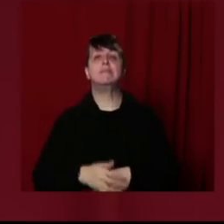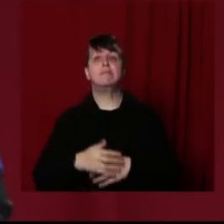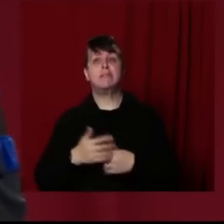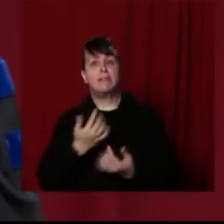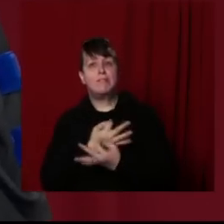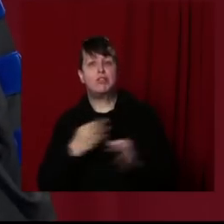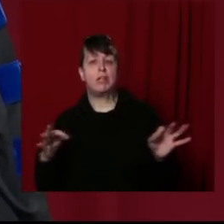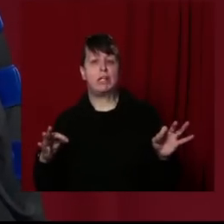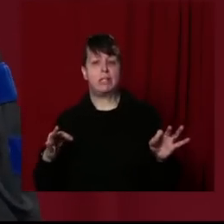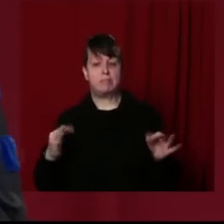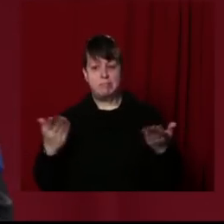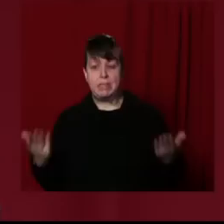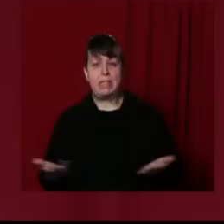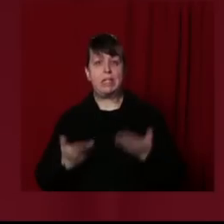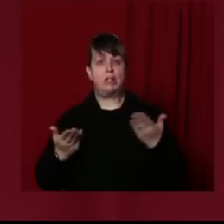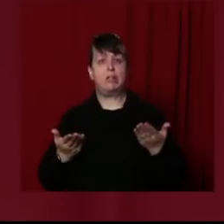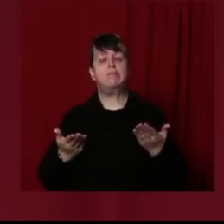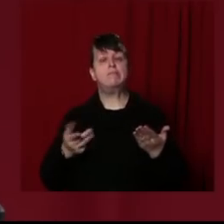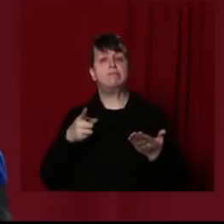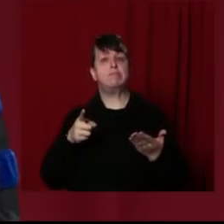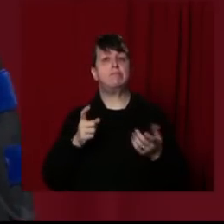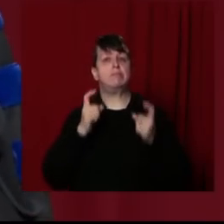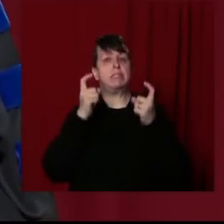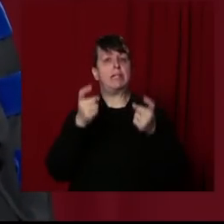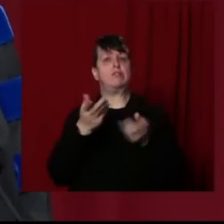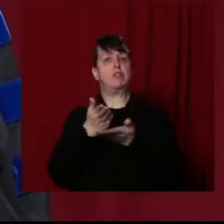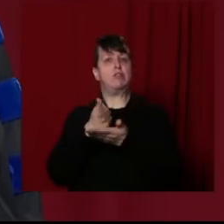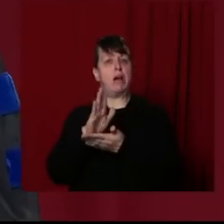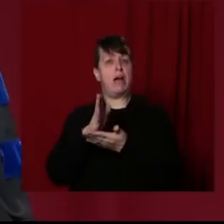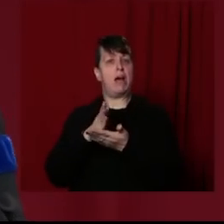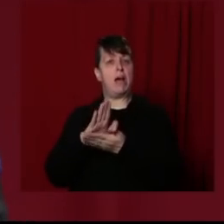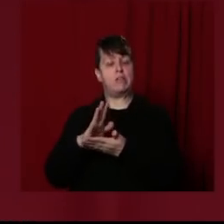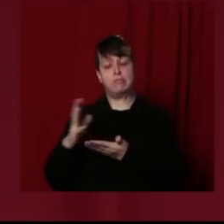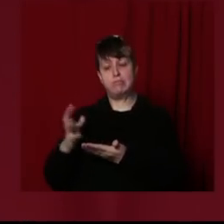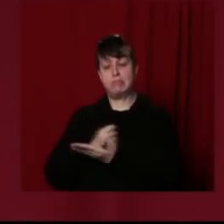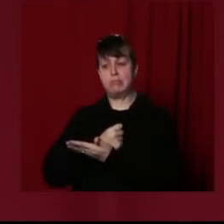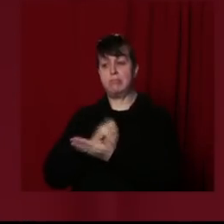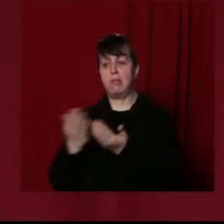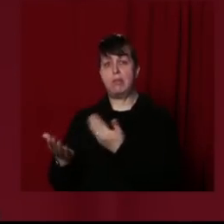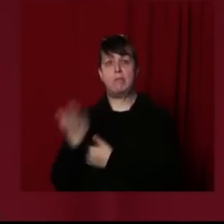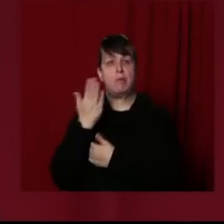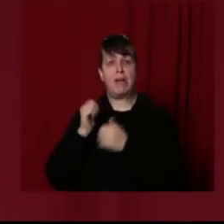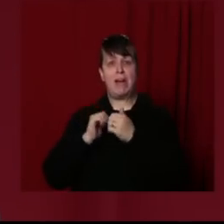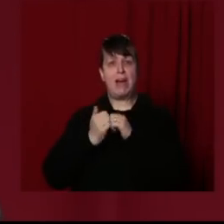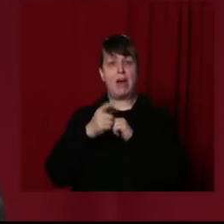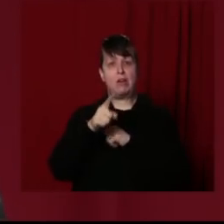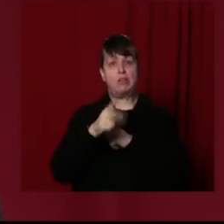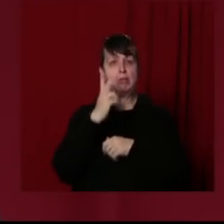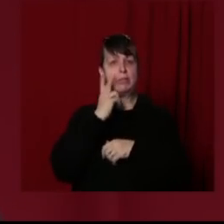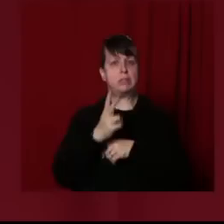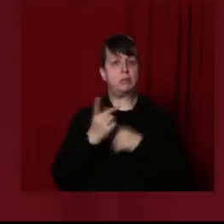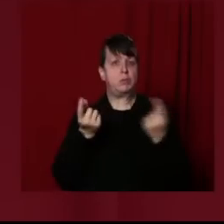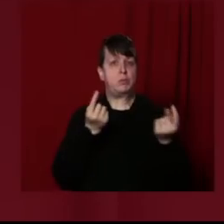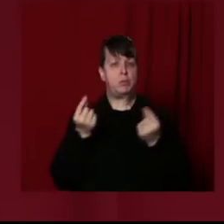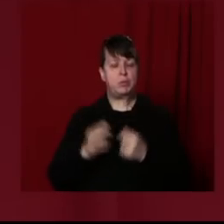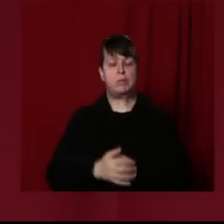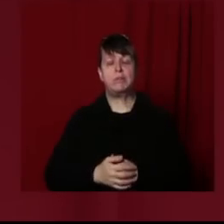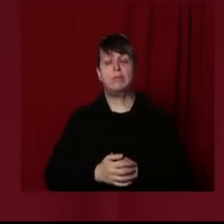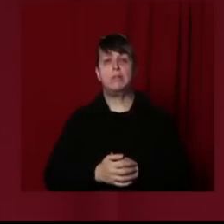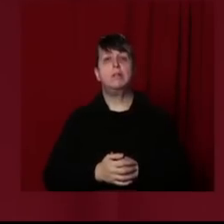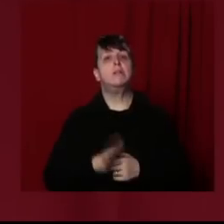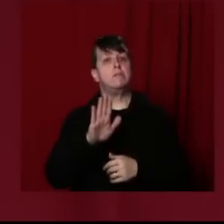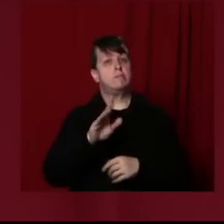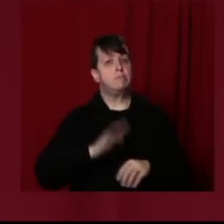in this nation gives you the right to make use of the morning in the way you see fit. But know